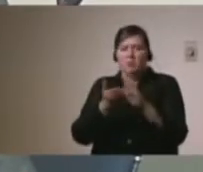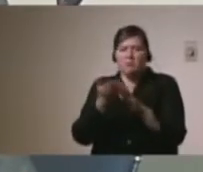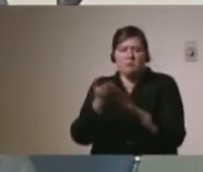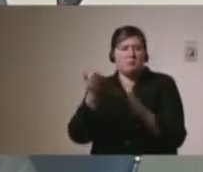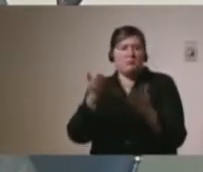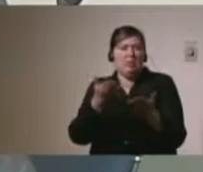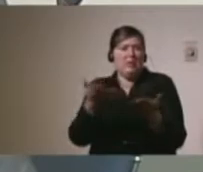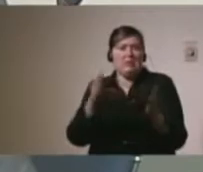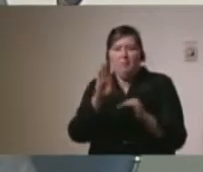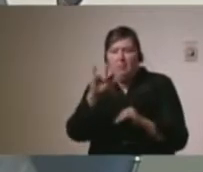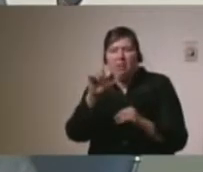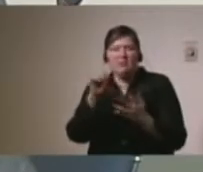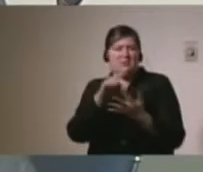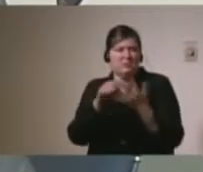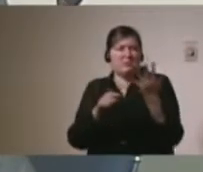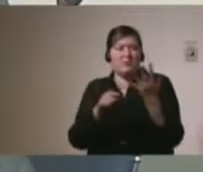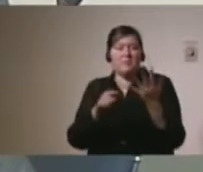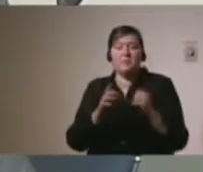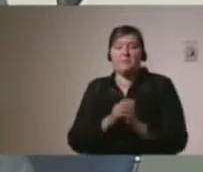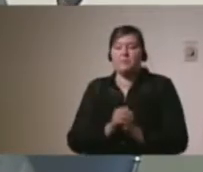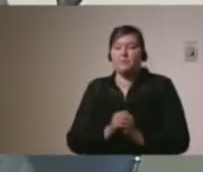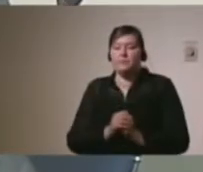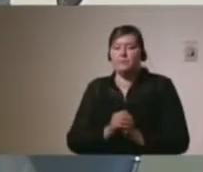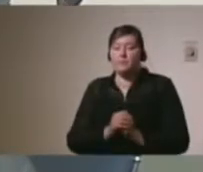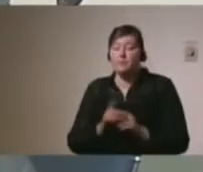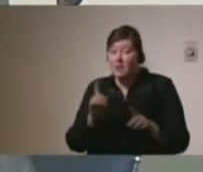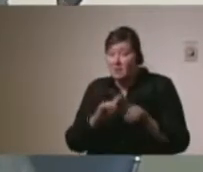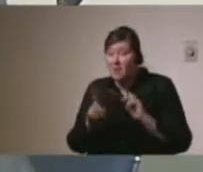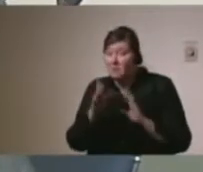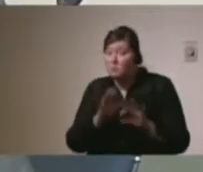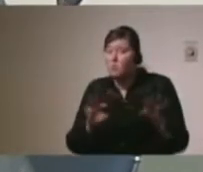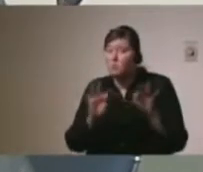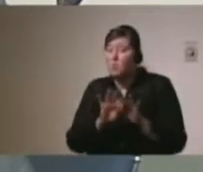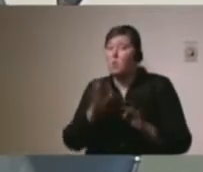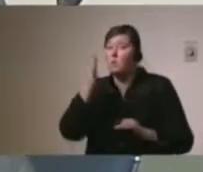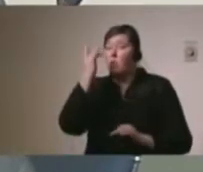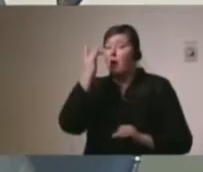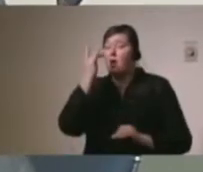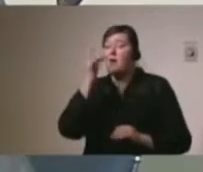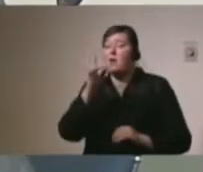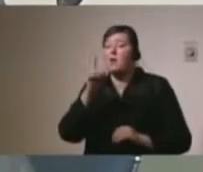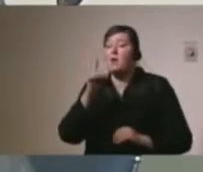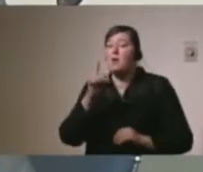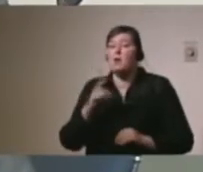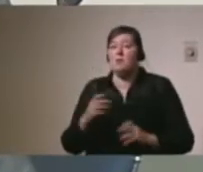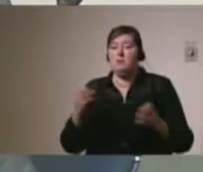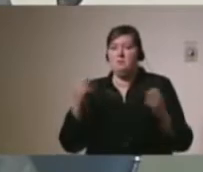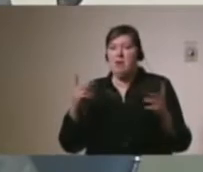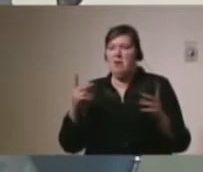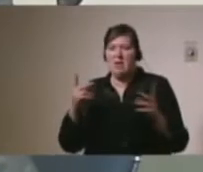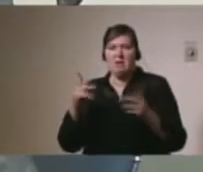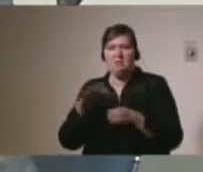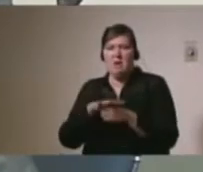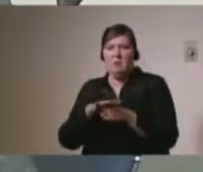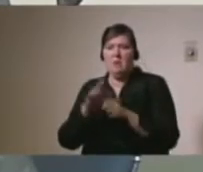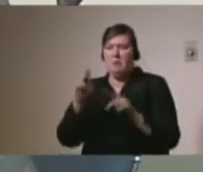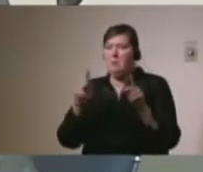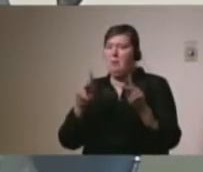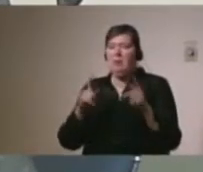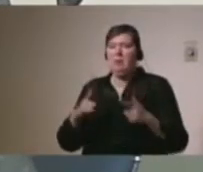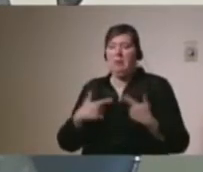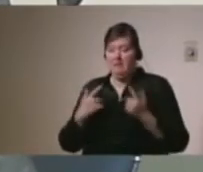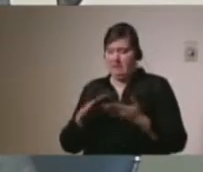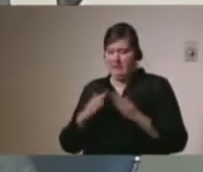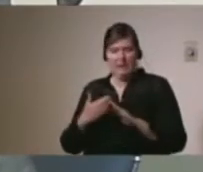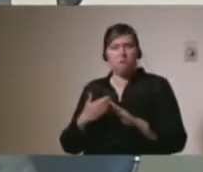it's crucial because in Italy, we have many rural areas.